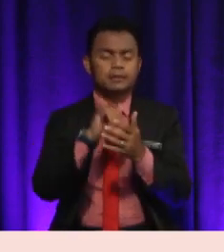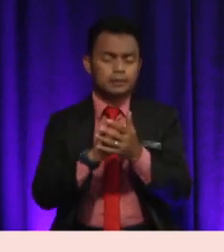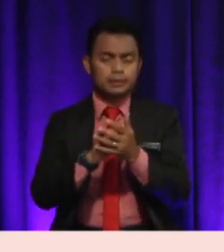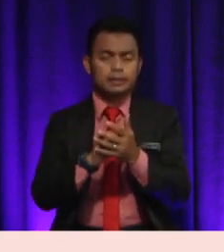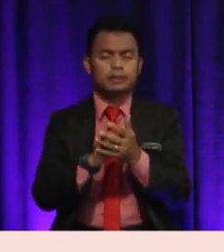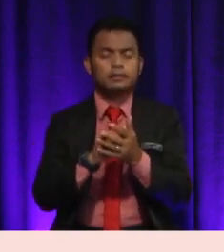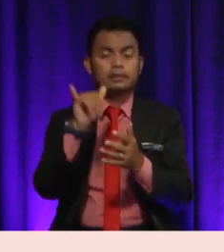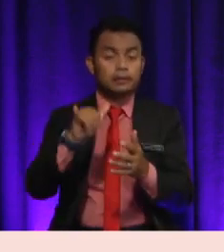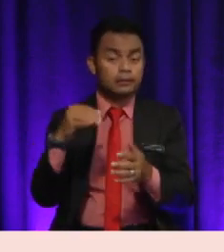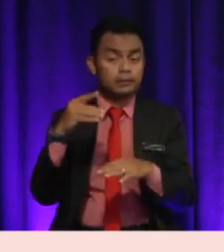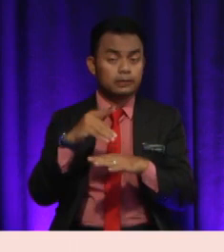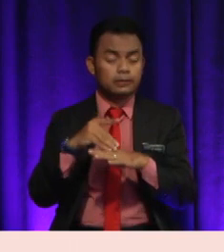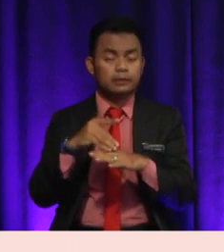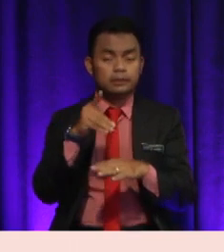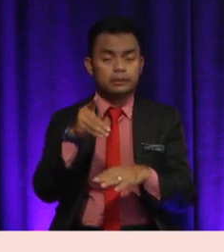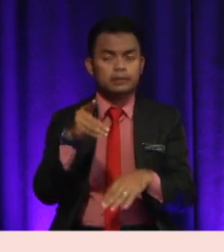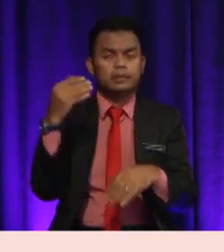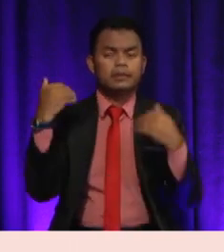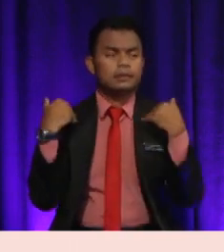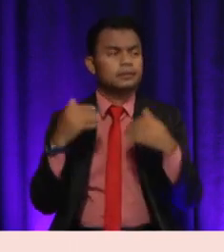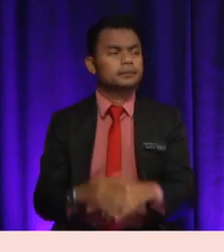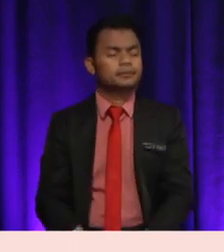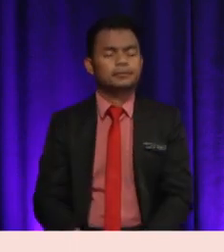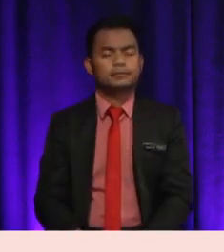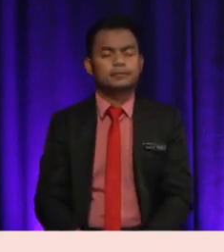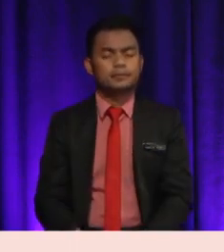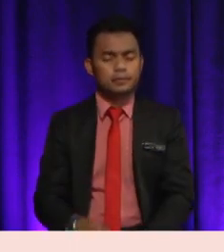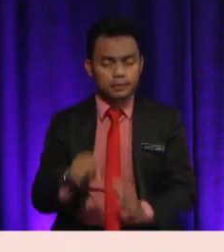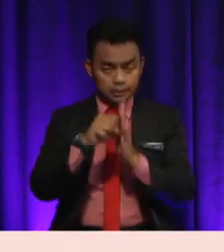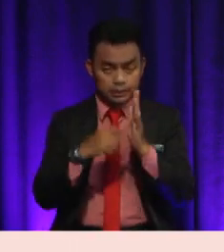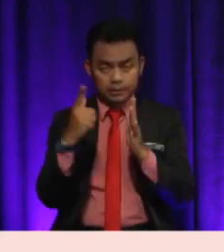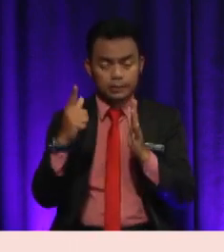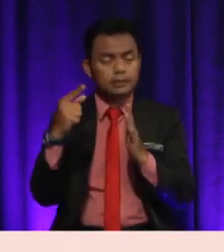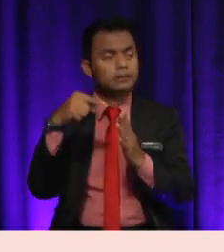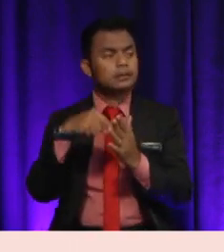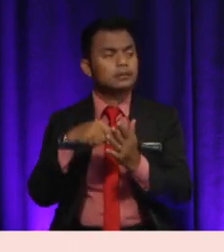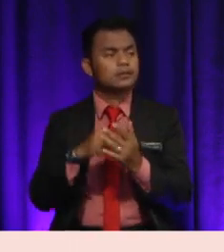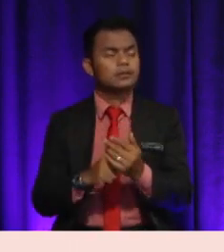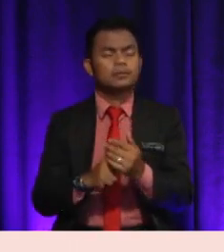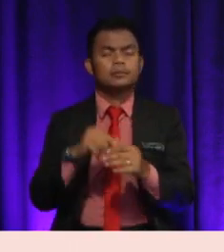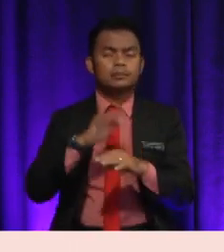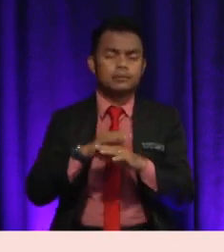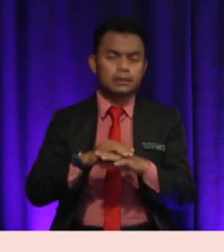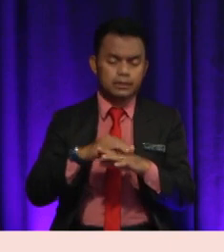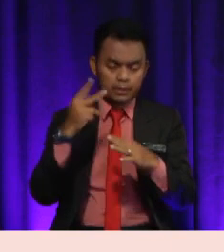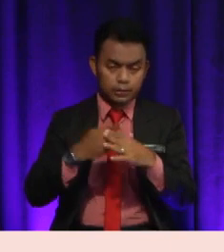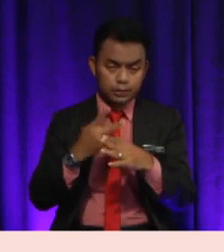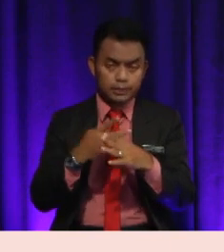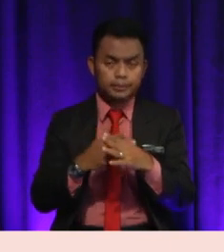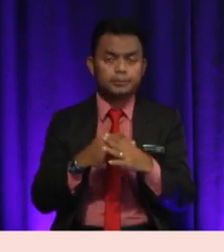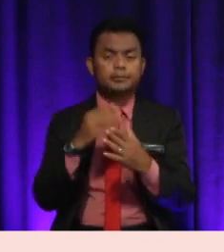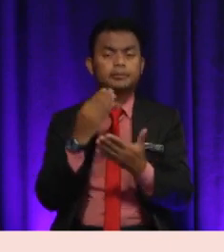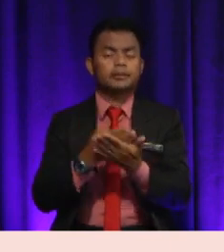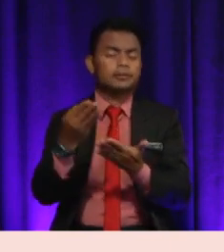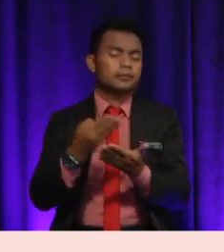use her camera at that time. Her younger brother, who also shares her passion in photography, sometimes uses the camera too. Most